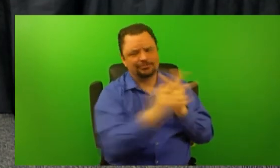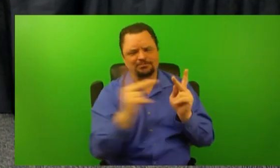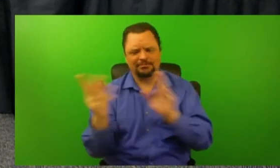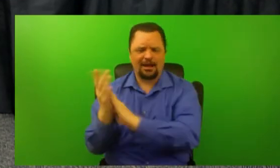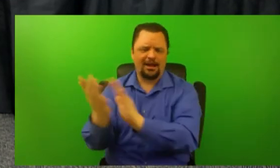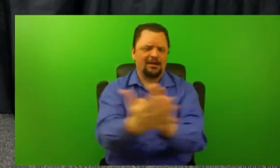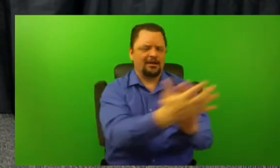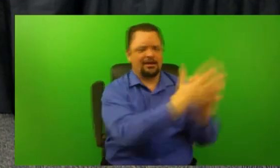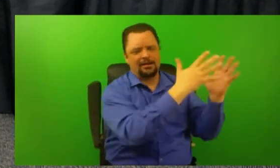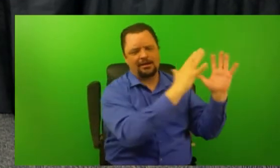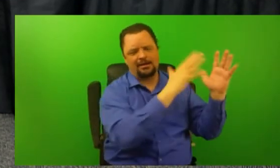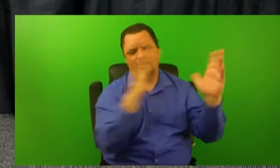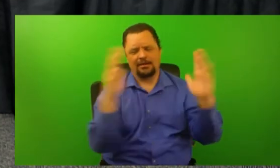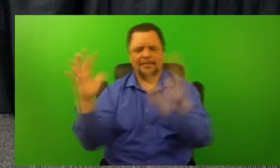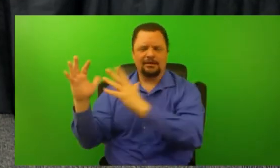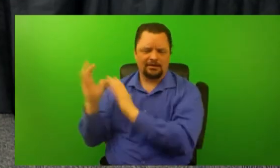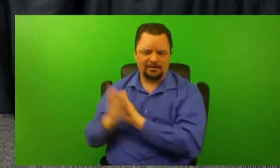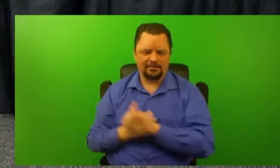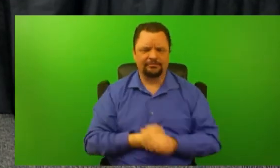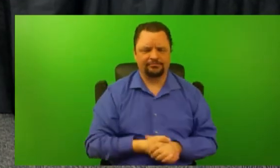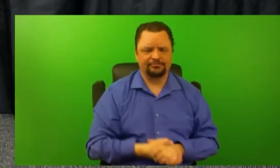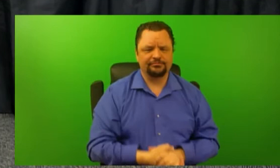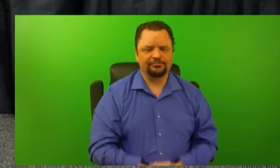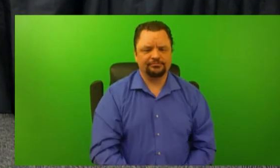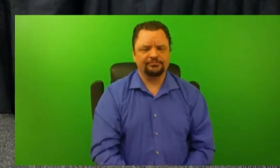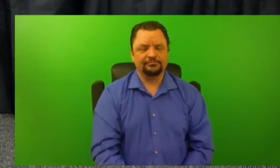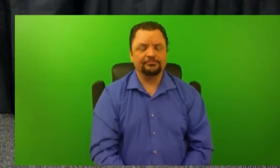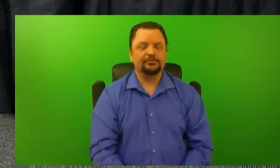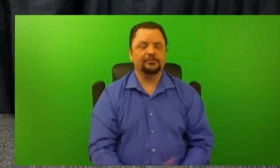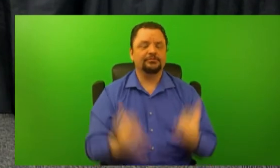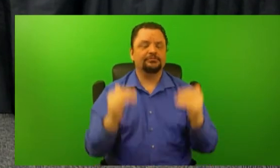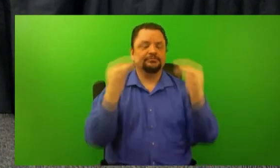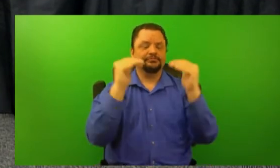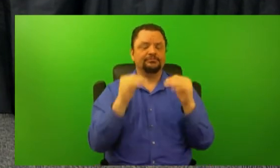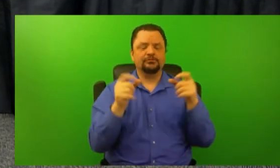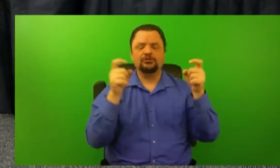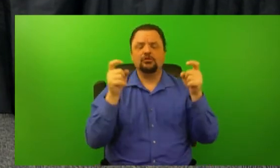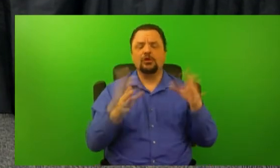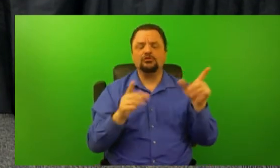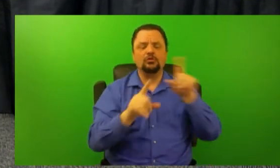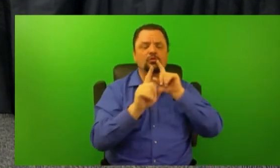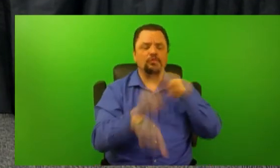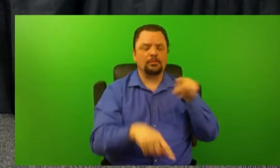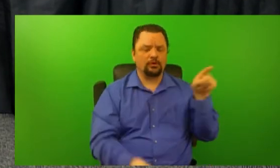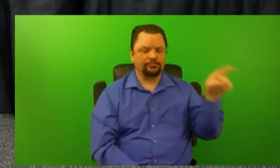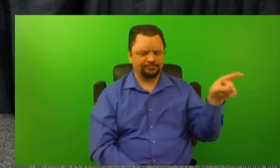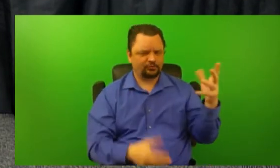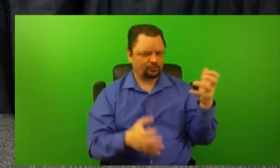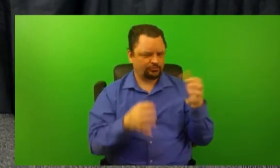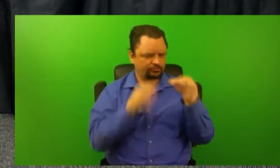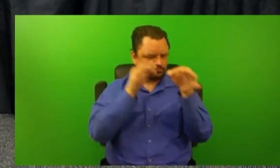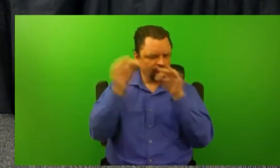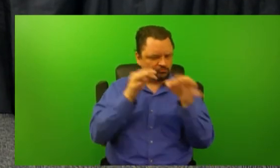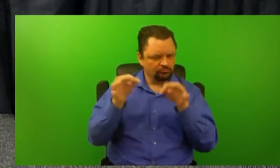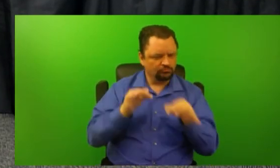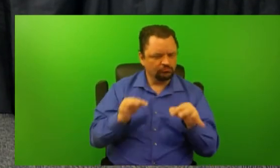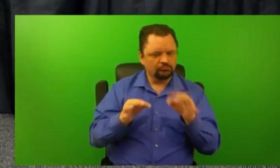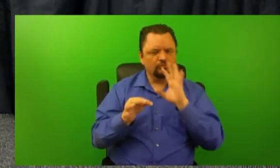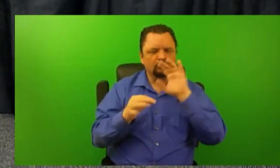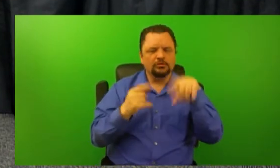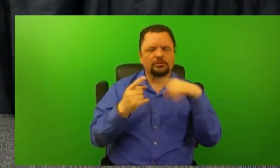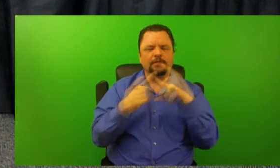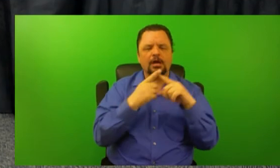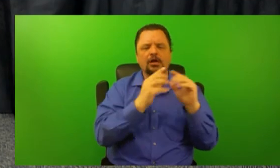And then next on our director's report, we wanted to spend some time discussing with you our community health assessment and community